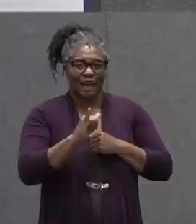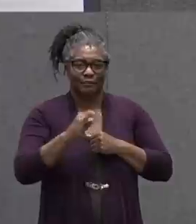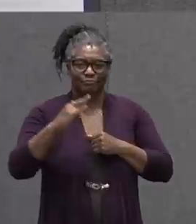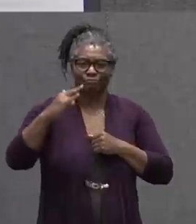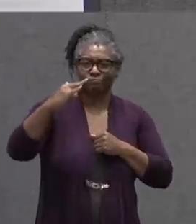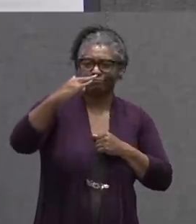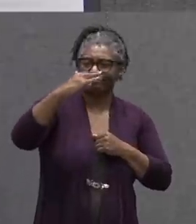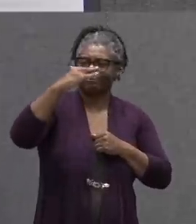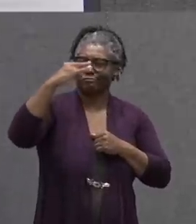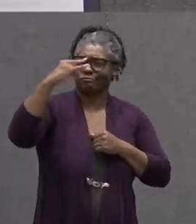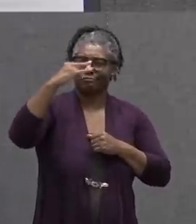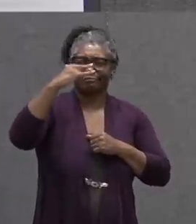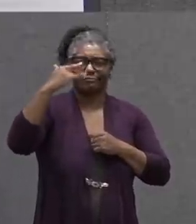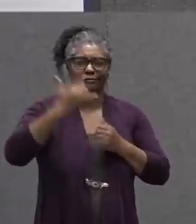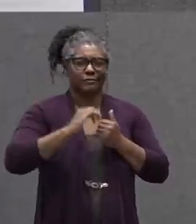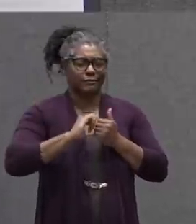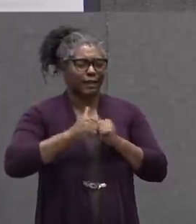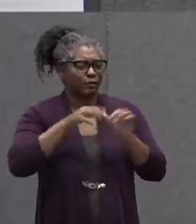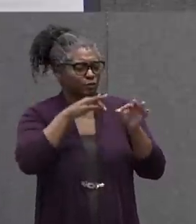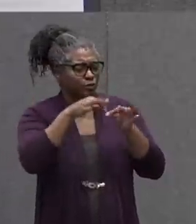vehicle.